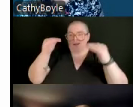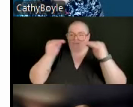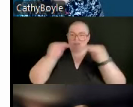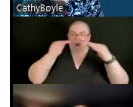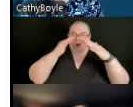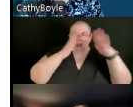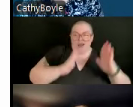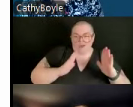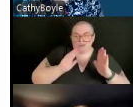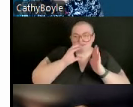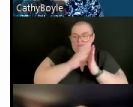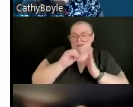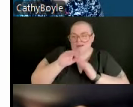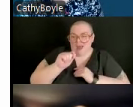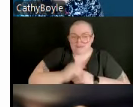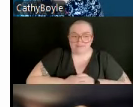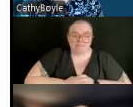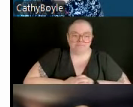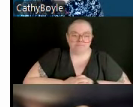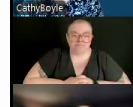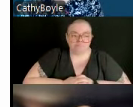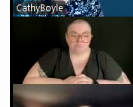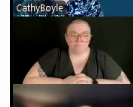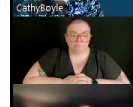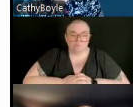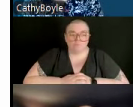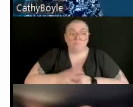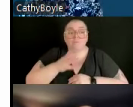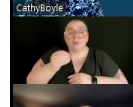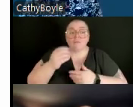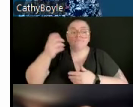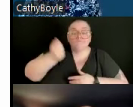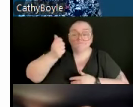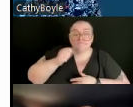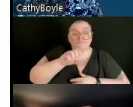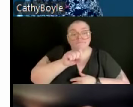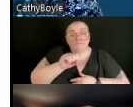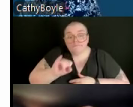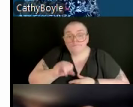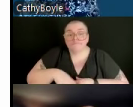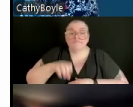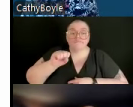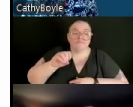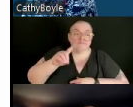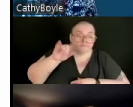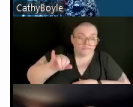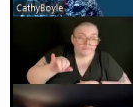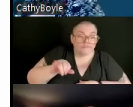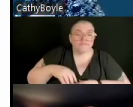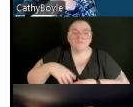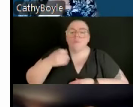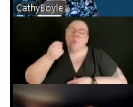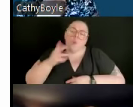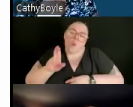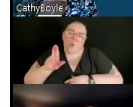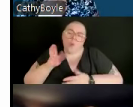income, SSI, or Social Security Disability Insurance, SSDI, is enough evidence, or a healthcare professional may be